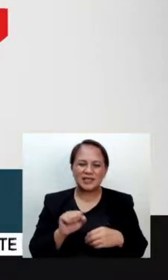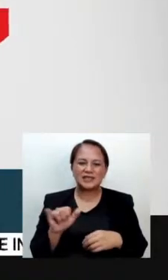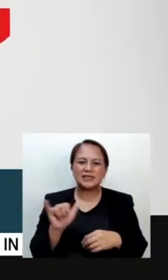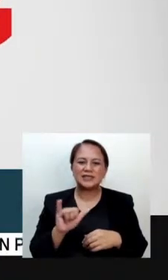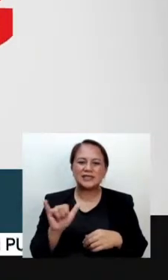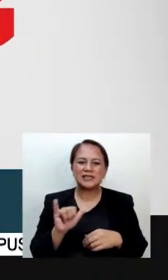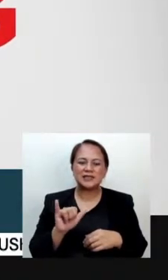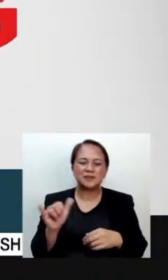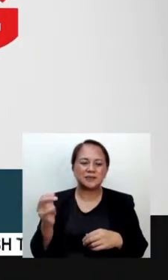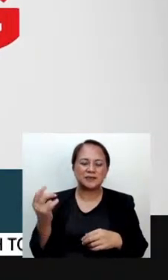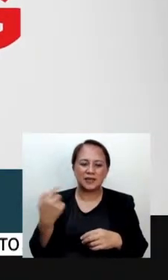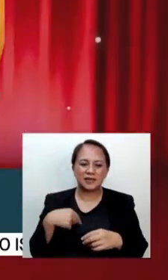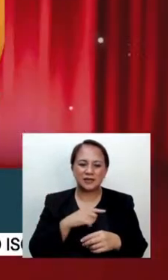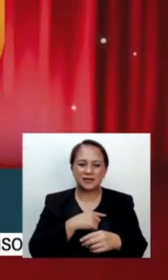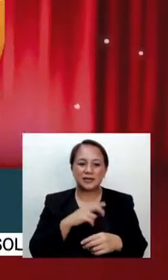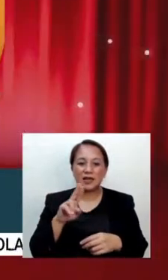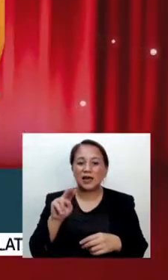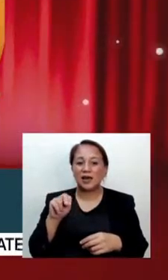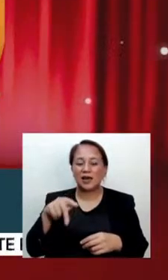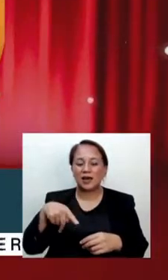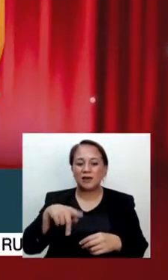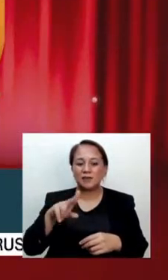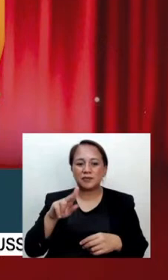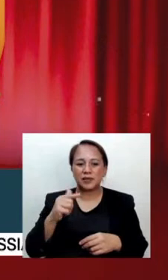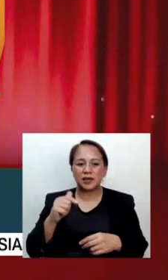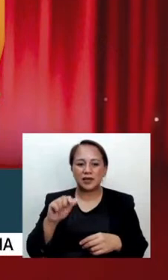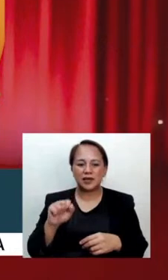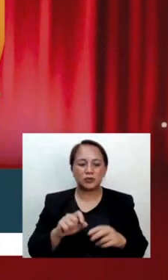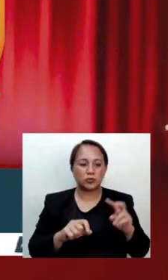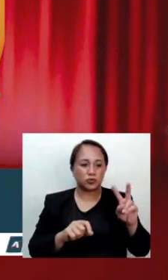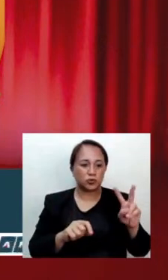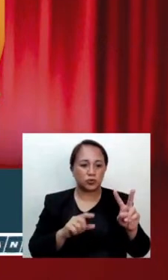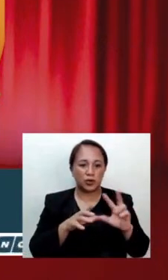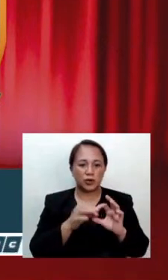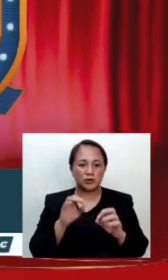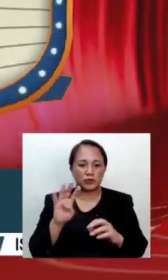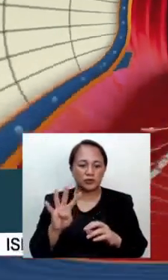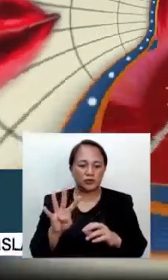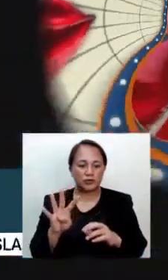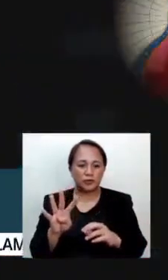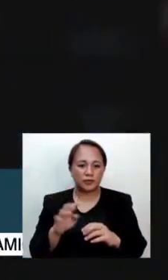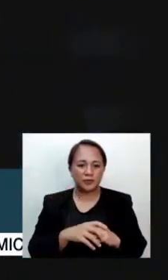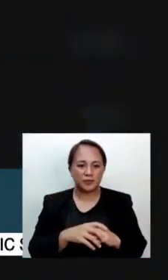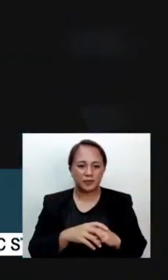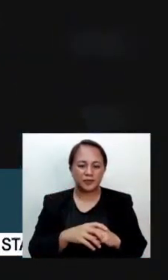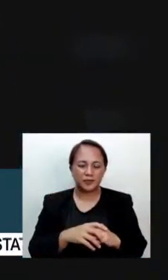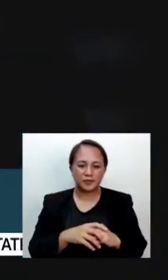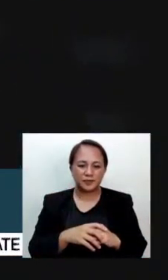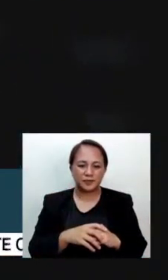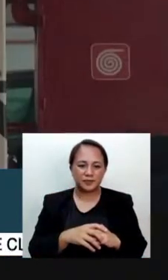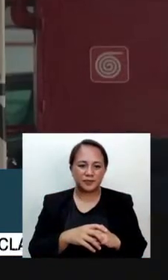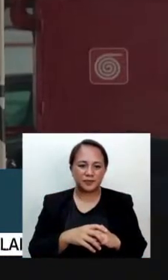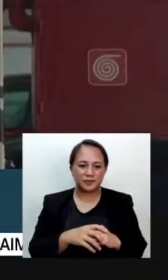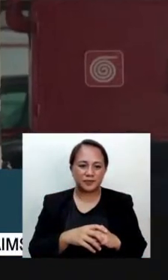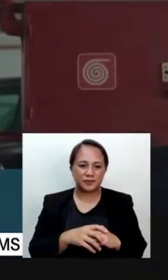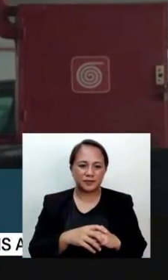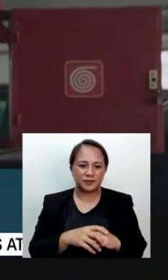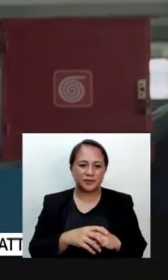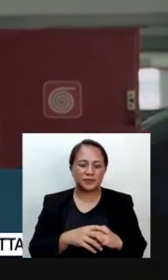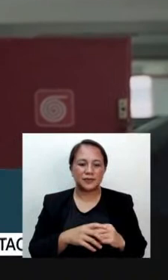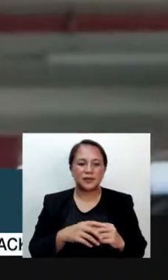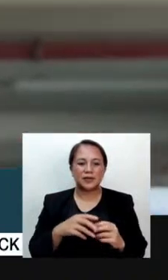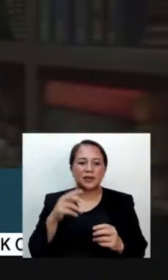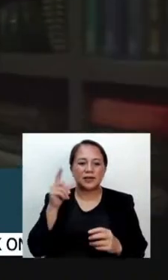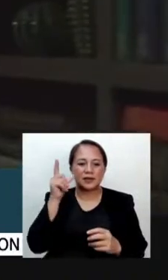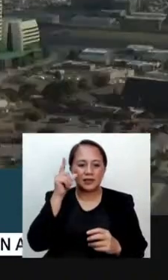And for that, Unplugging gets 2 out of 4 Unplug Your Phone kisses. I'm the Batman. Liam Neeson is back